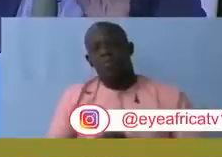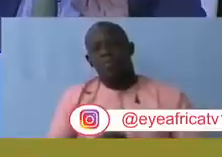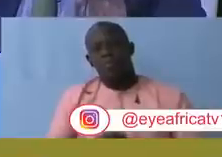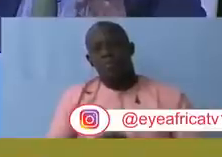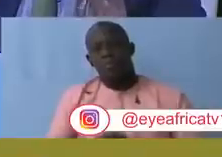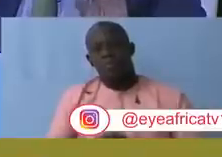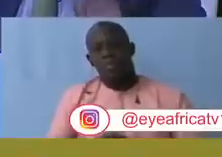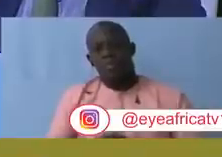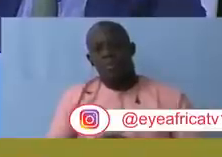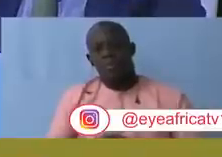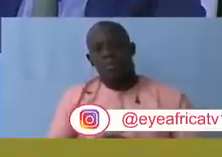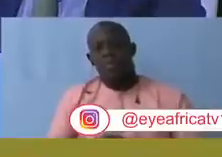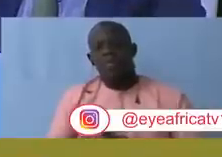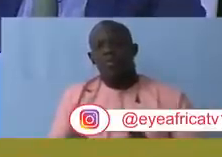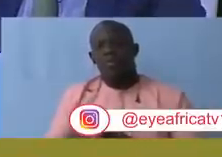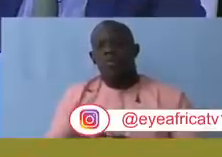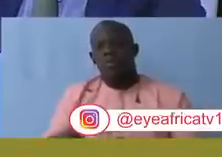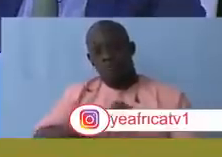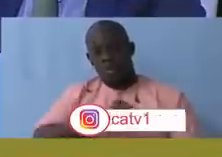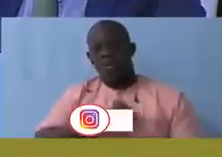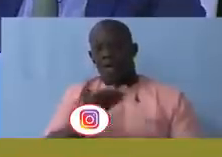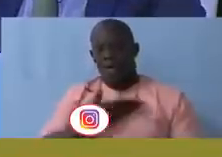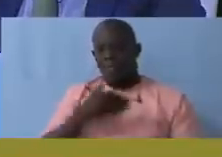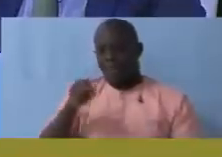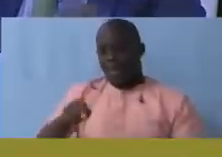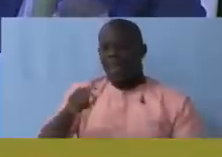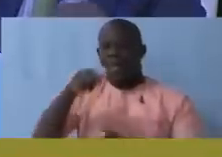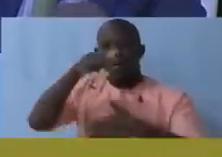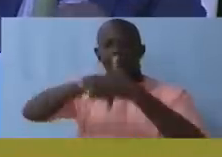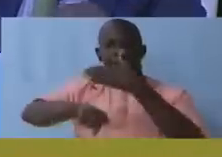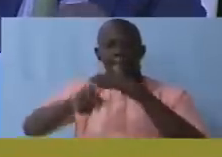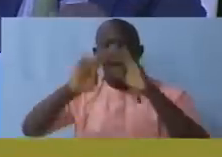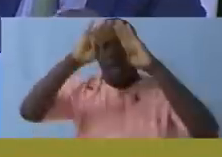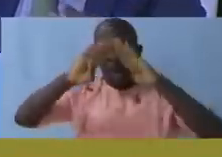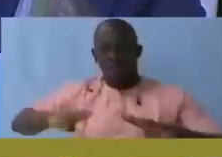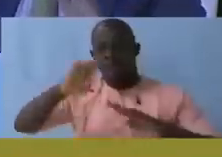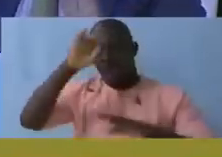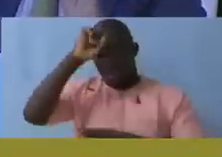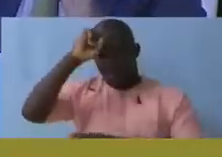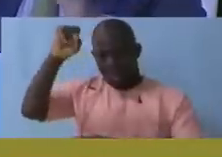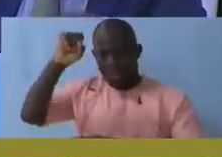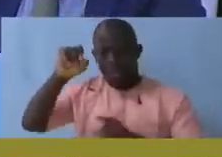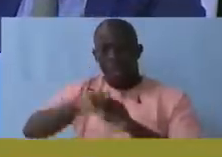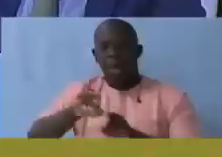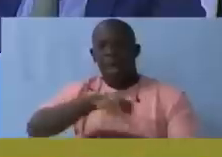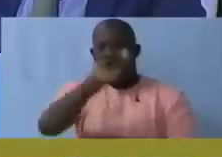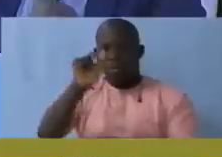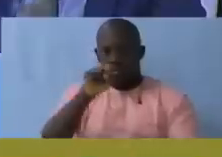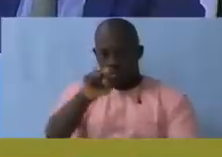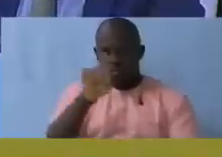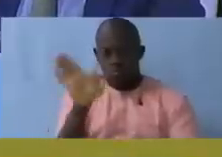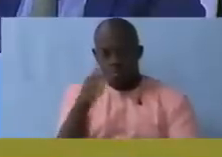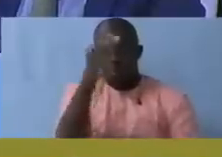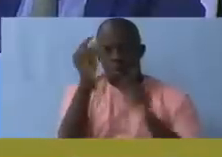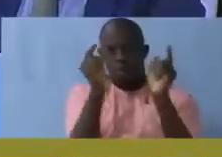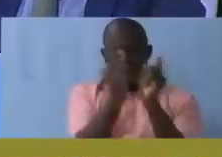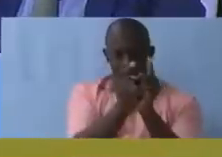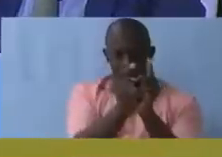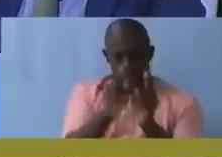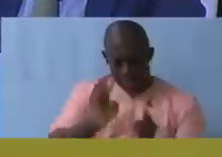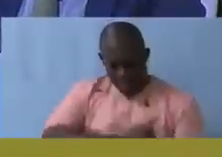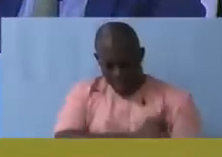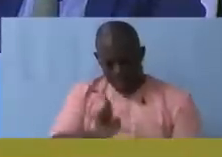They were already in State House. That's it, yes. Okay. And you went to them and collected samples?